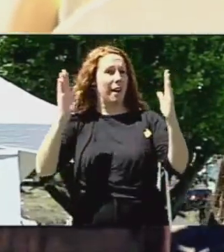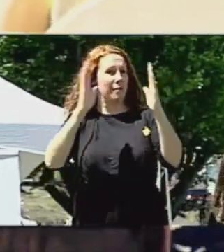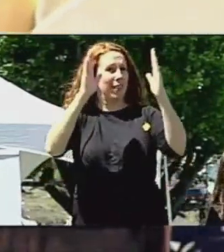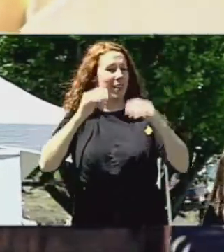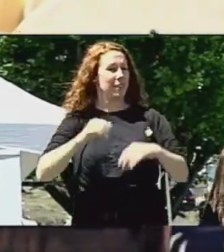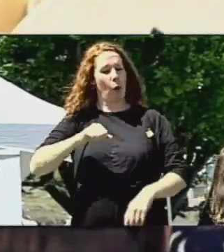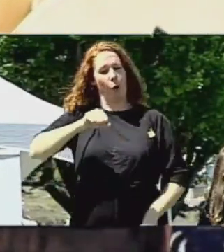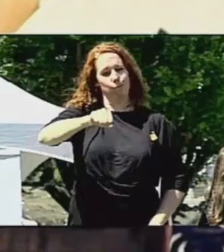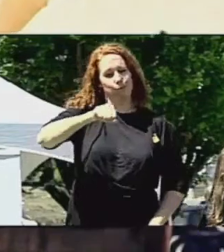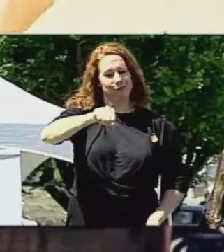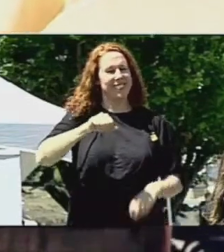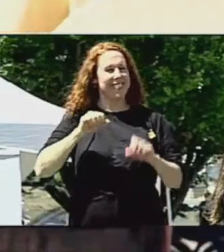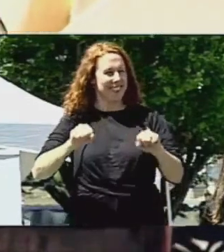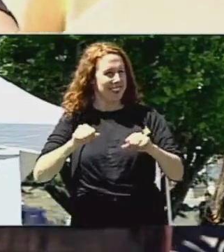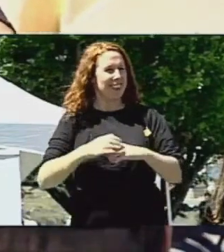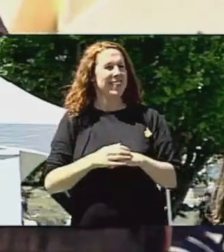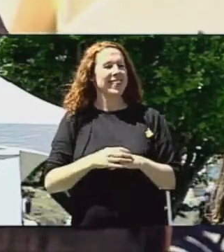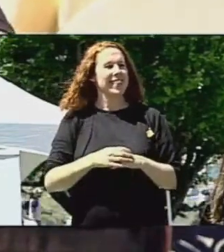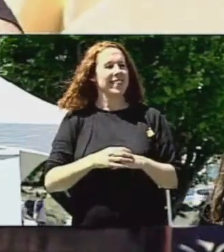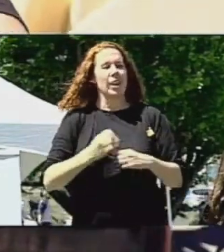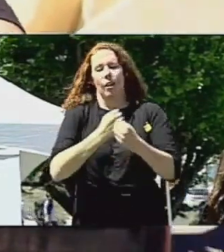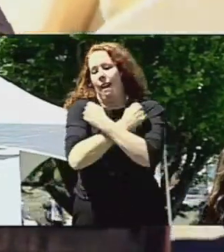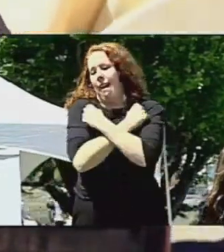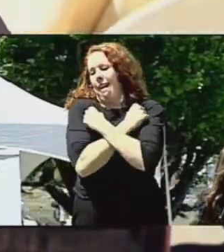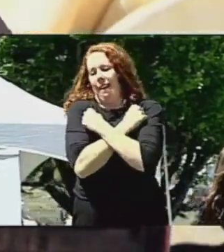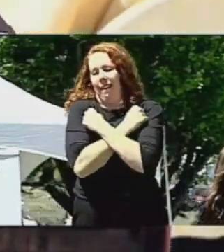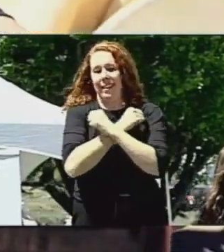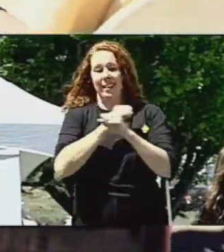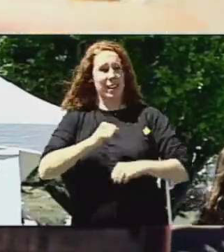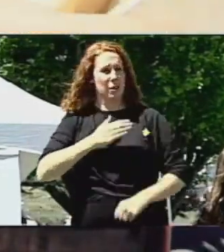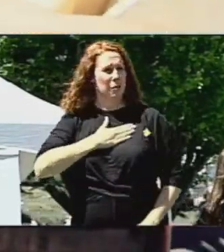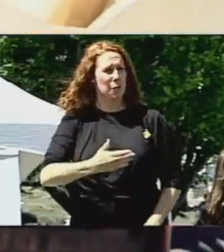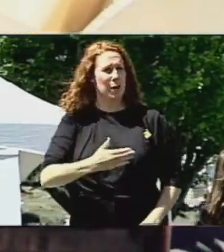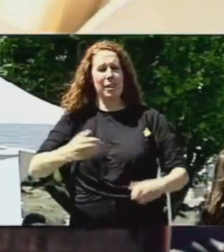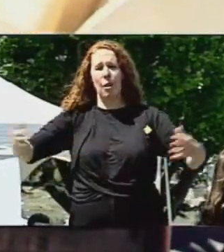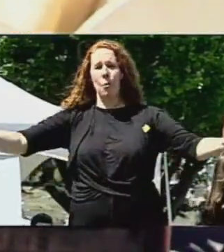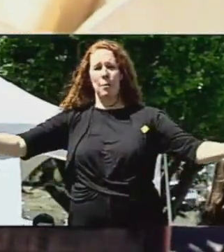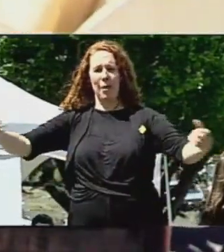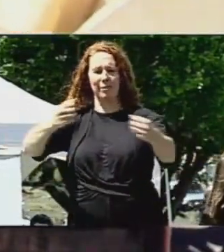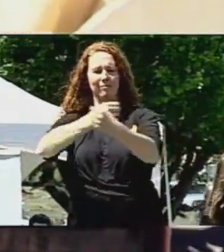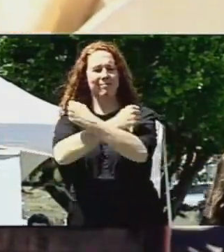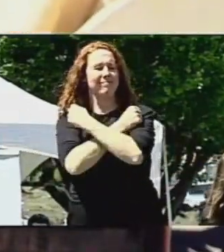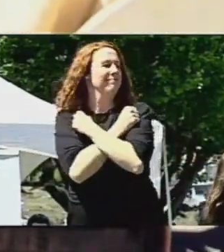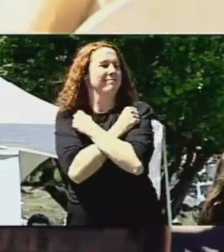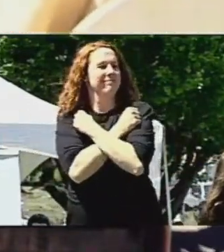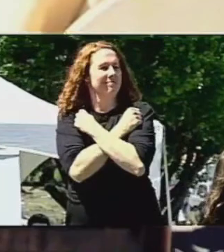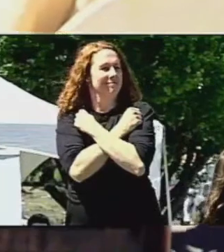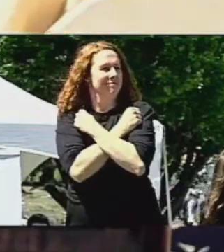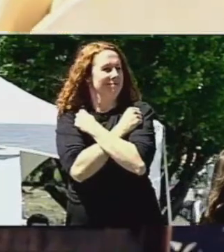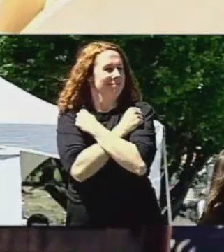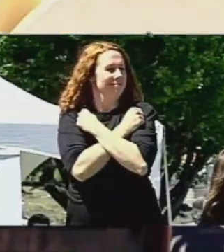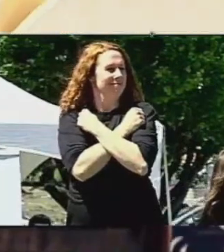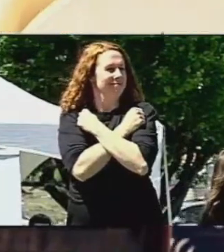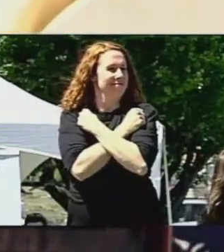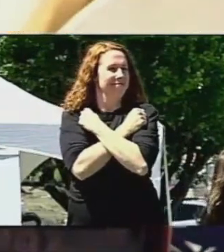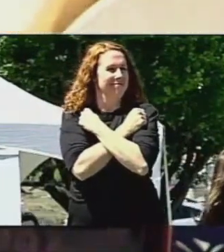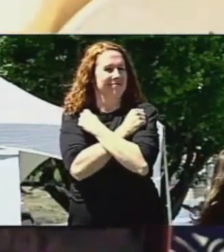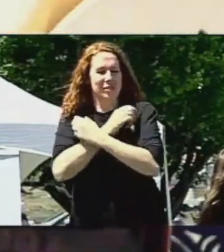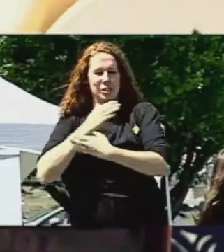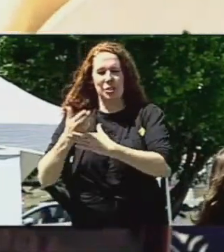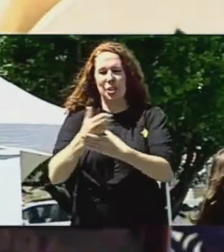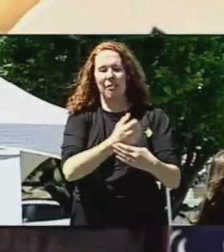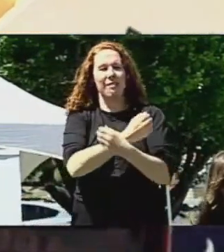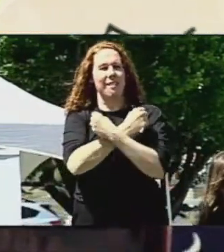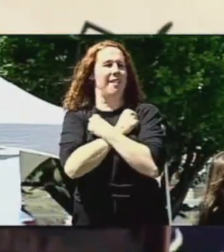some knucks, or we're going to do a big hug. So if you're willing to, open up your arms and turn to them and give a